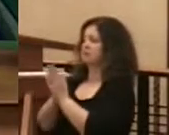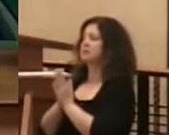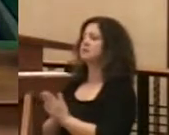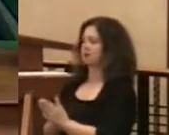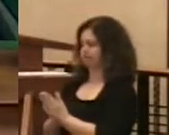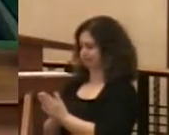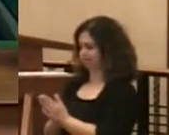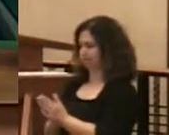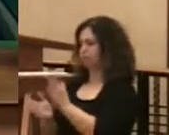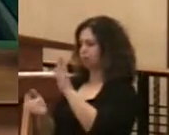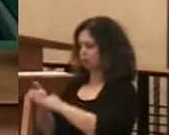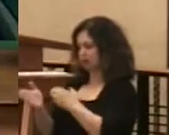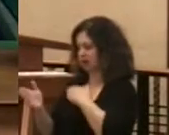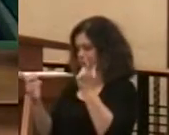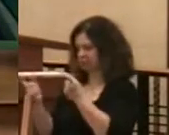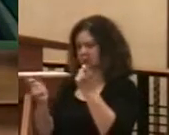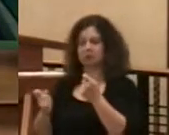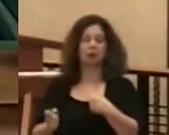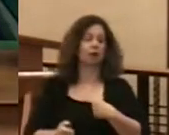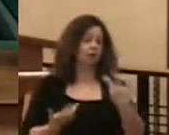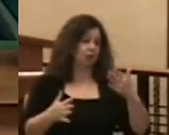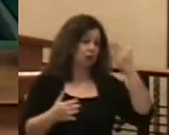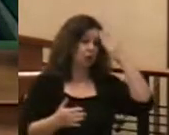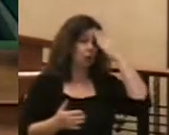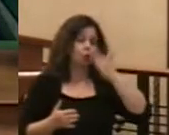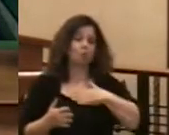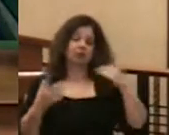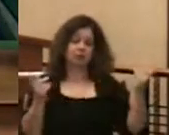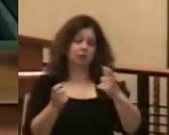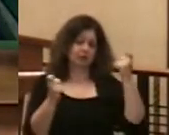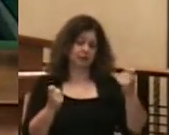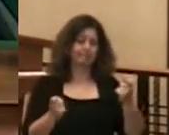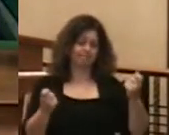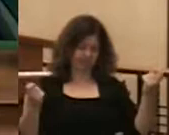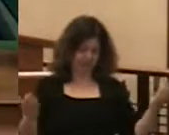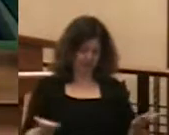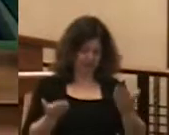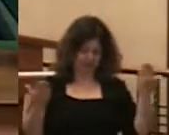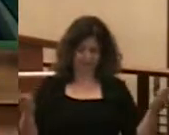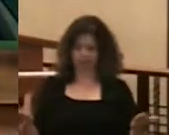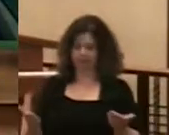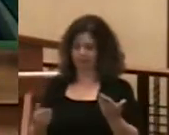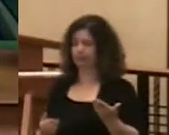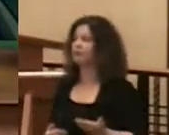For I know my transgressions, and my sin is ever before me.